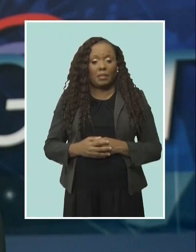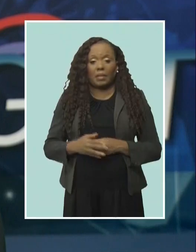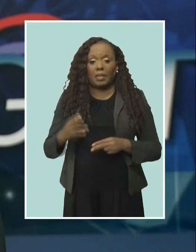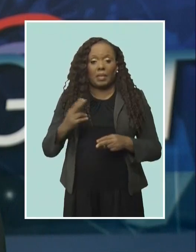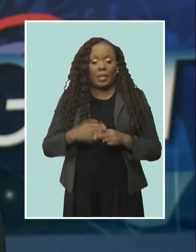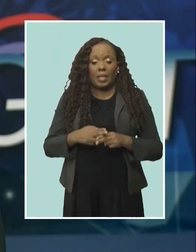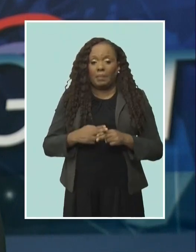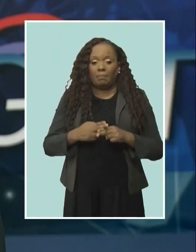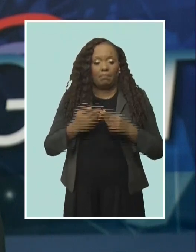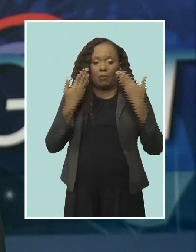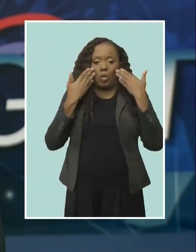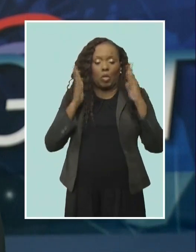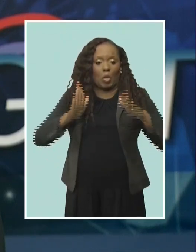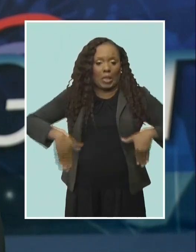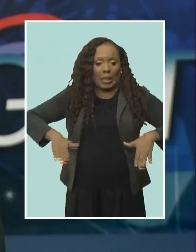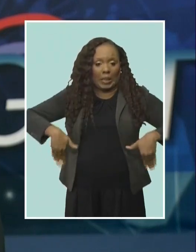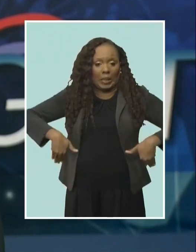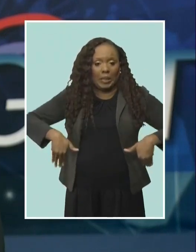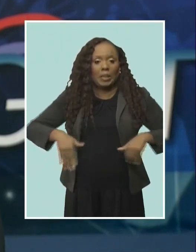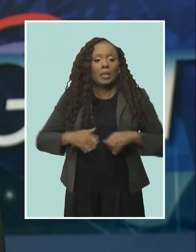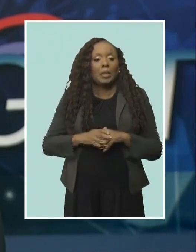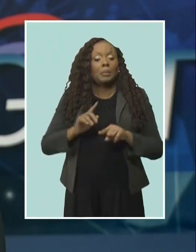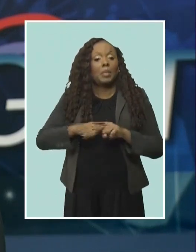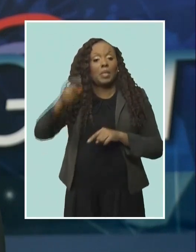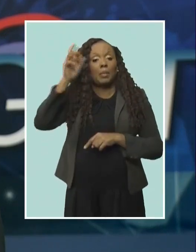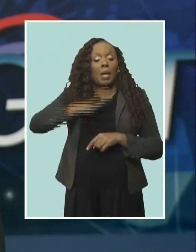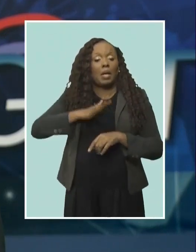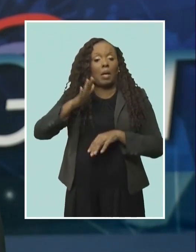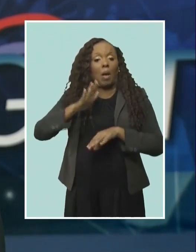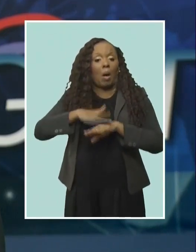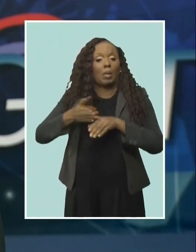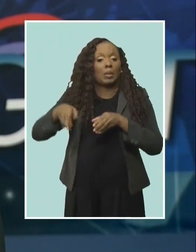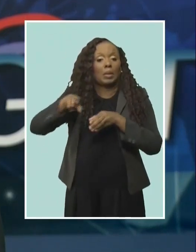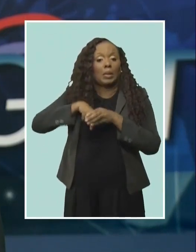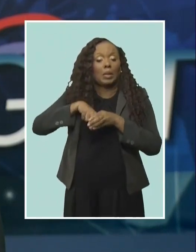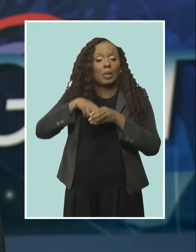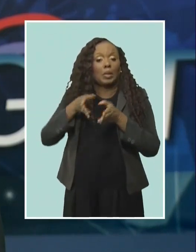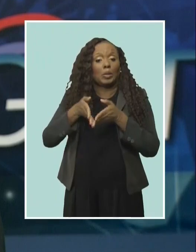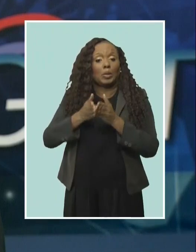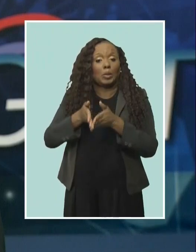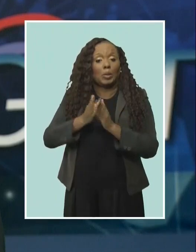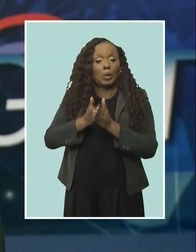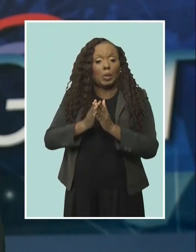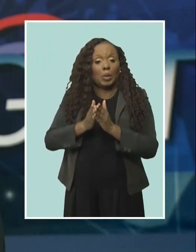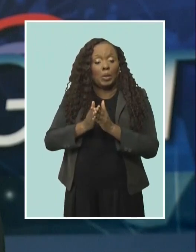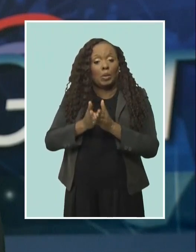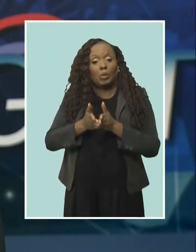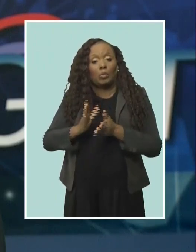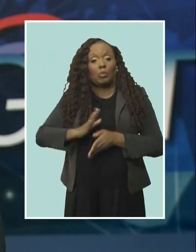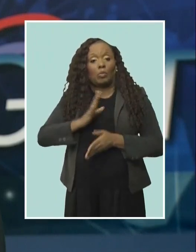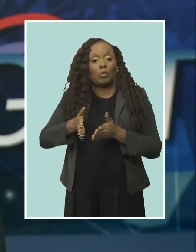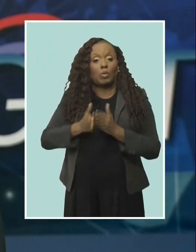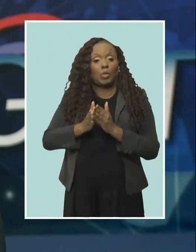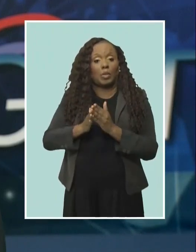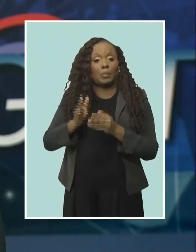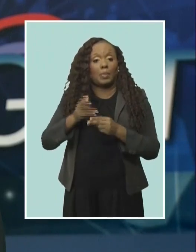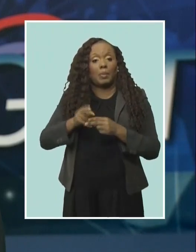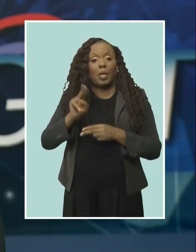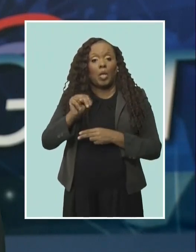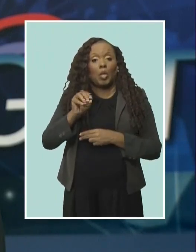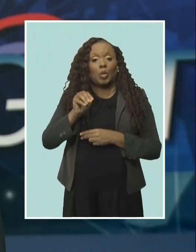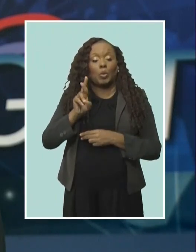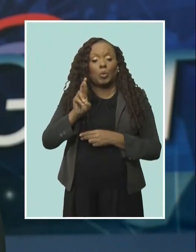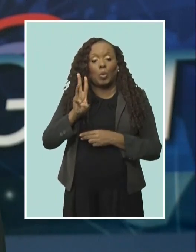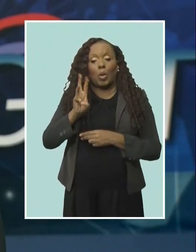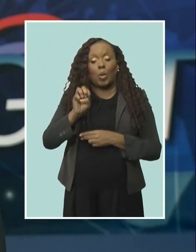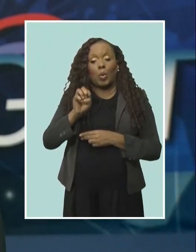a release, they say the man, who has not been named, was a passenger on the Norwegian Viva cruise ship. The deceased arrived